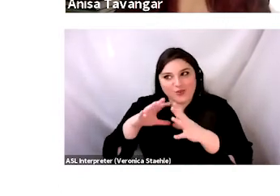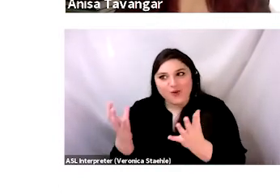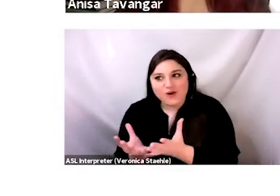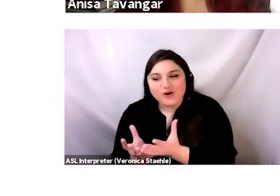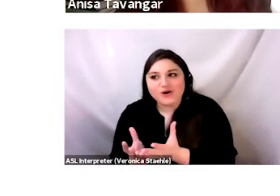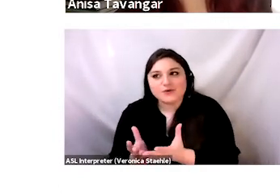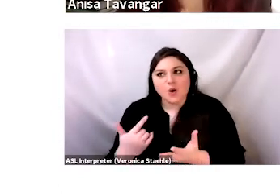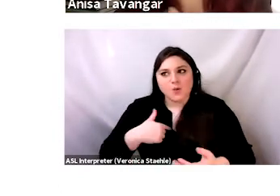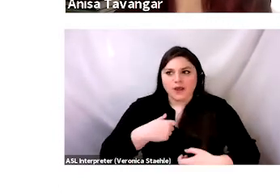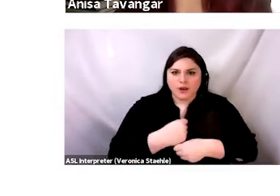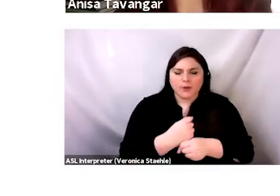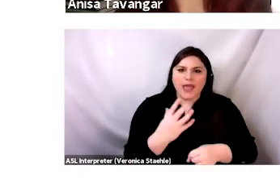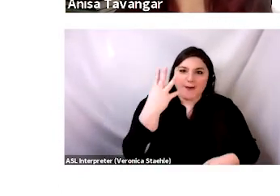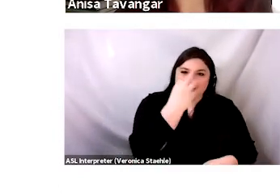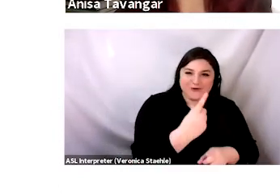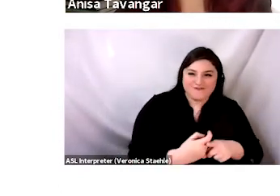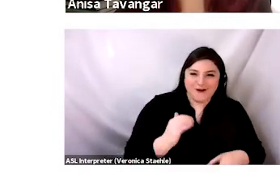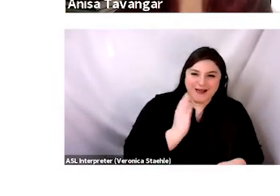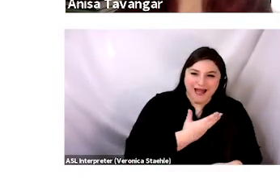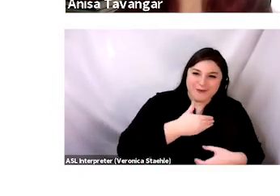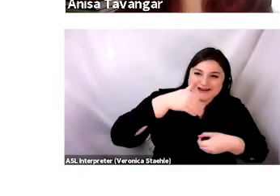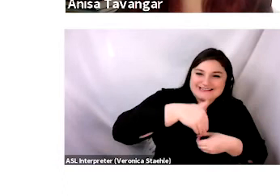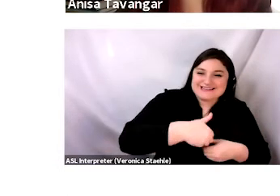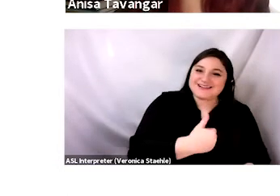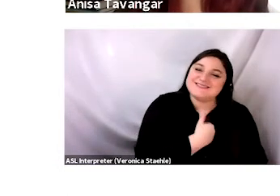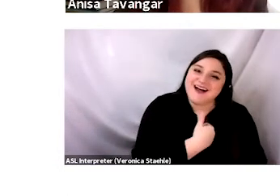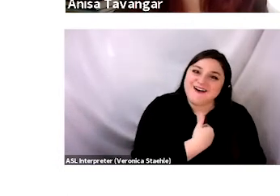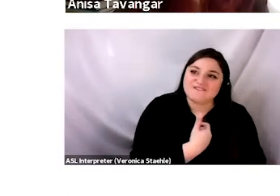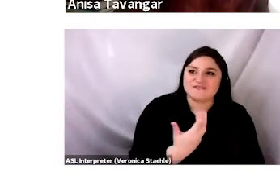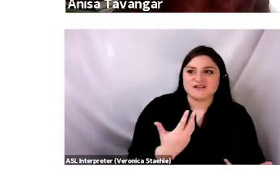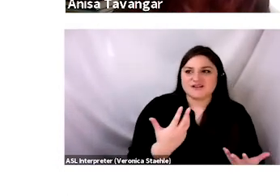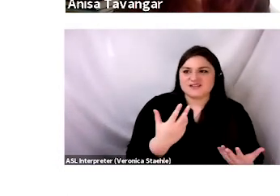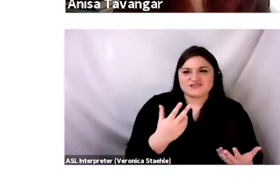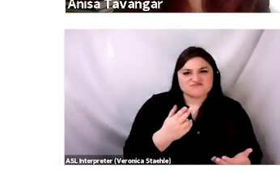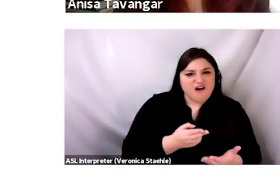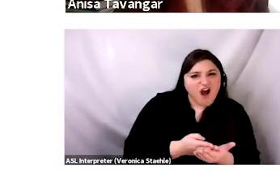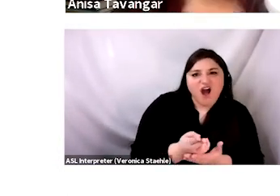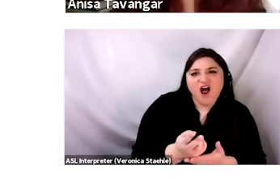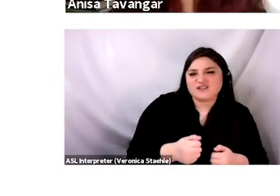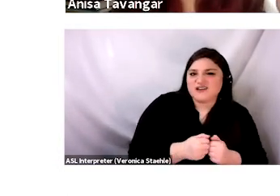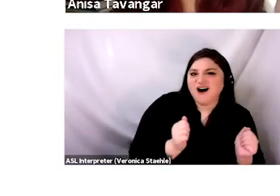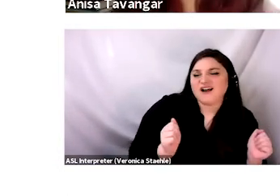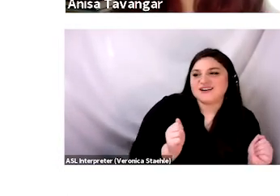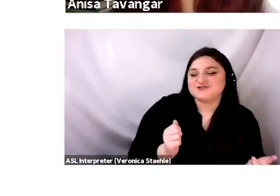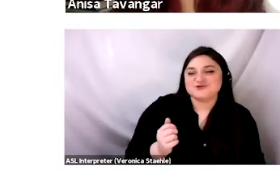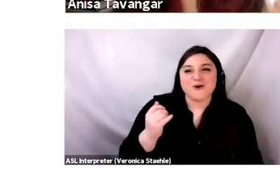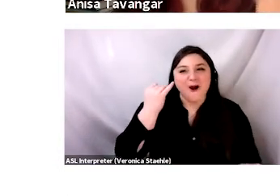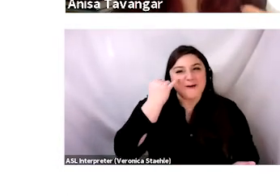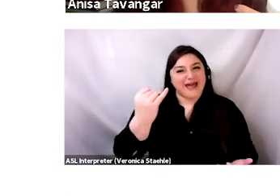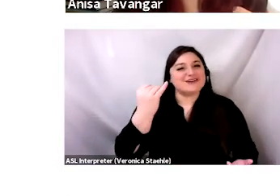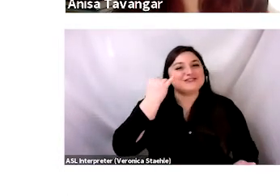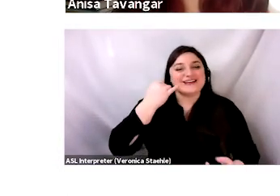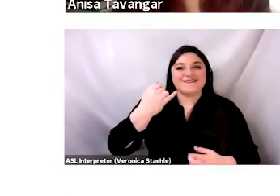we have the ability to sort of embody honesty. Sort of imagine if, like an earring, we could put on this